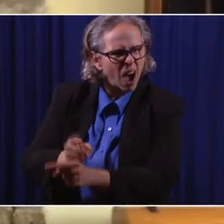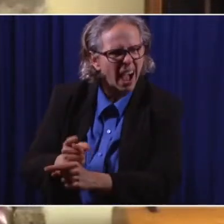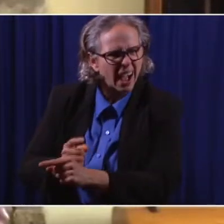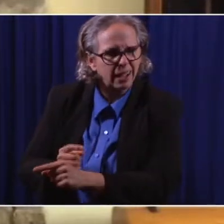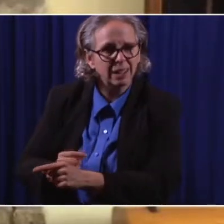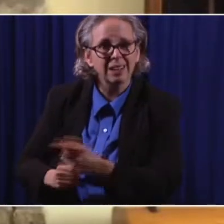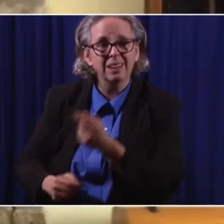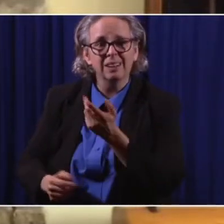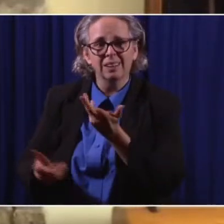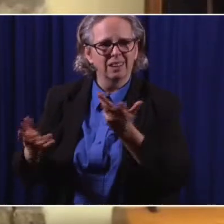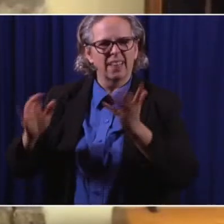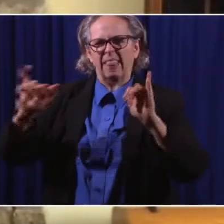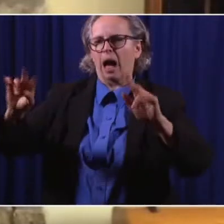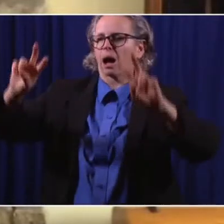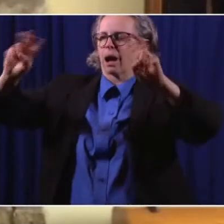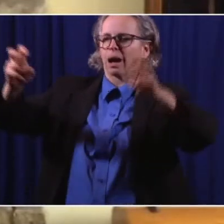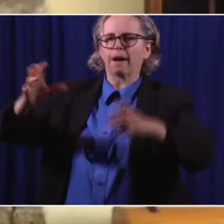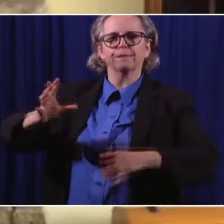will be for